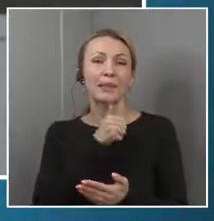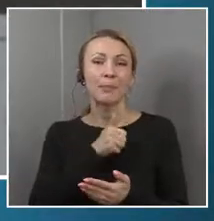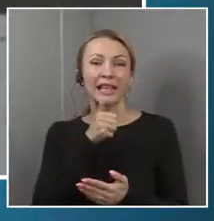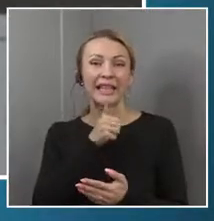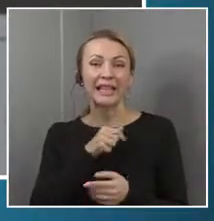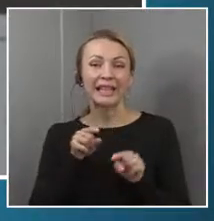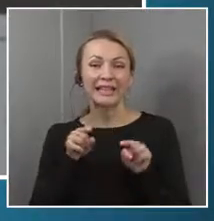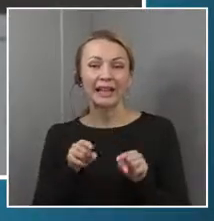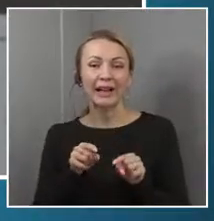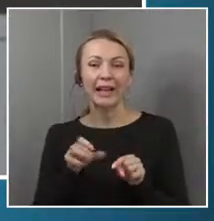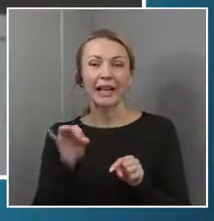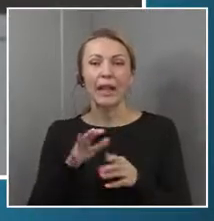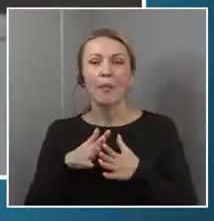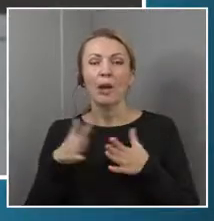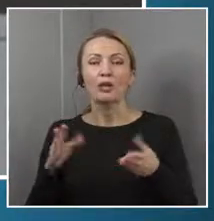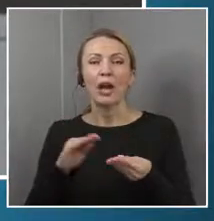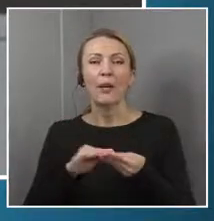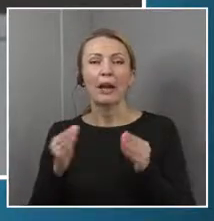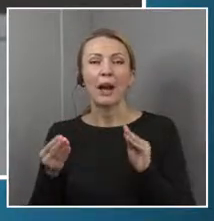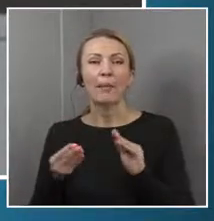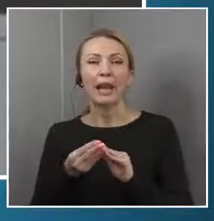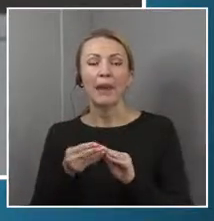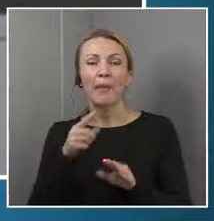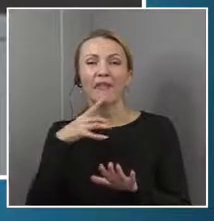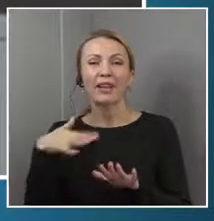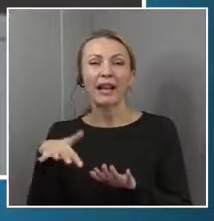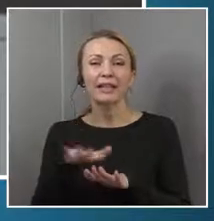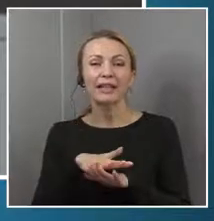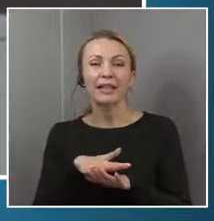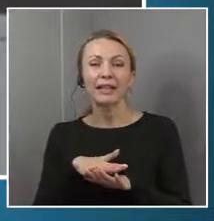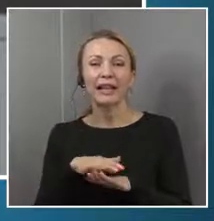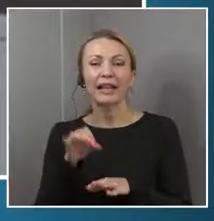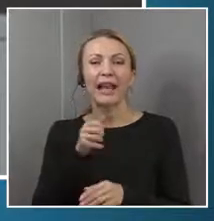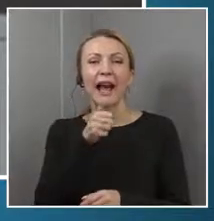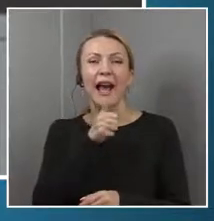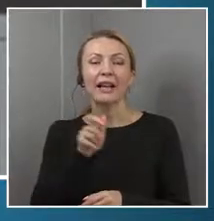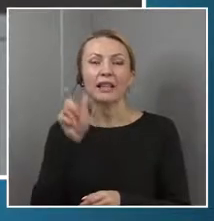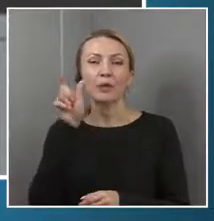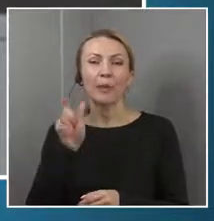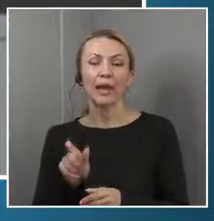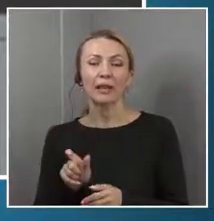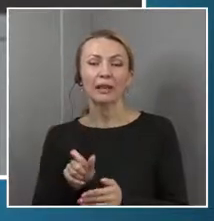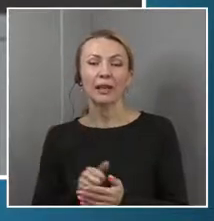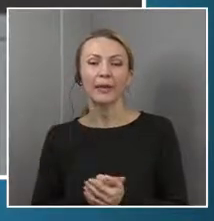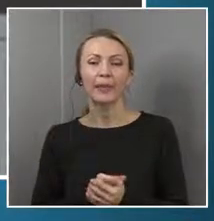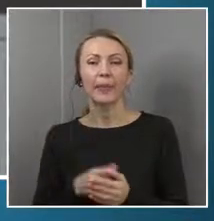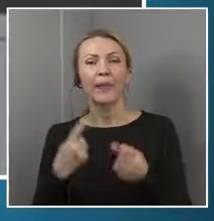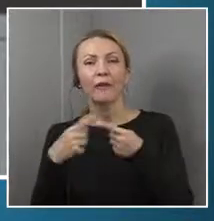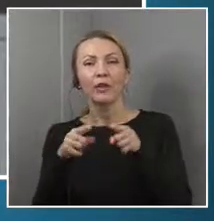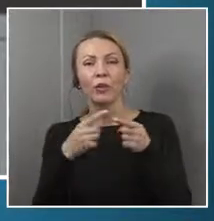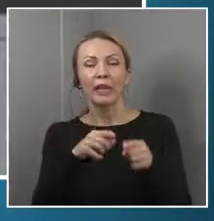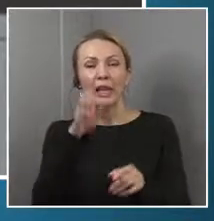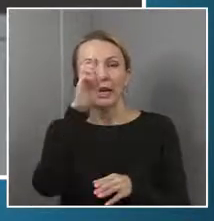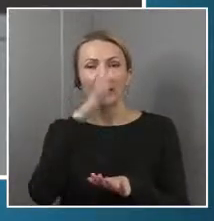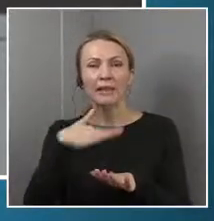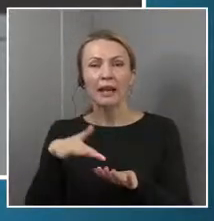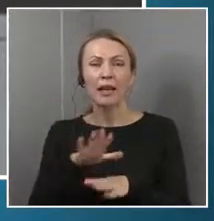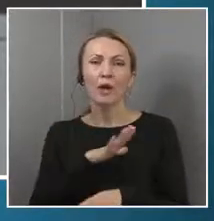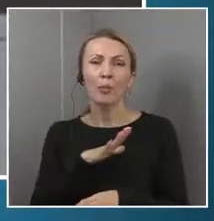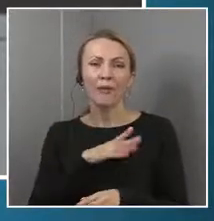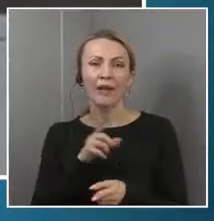nothing. The painting wasn't removed. And the painting has a certificate of authenticity.